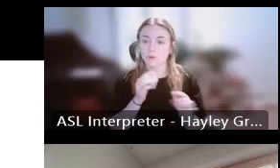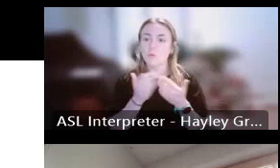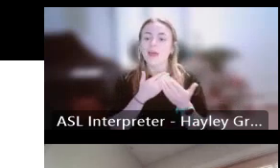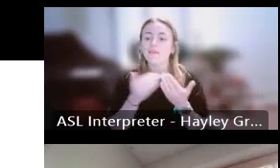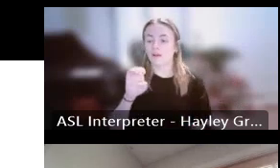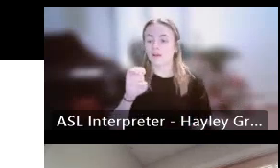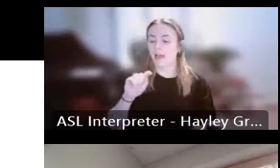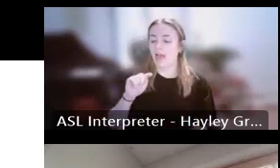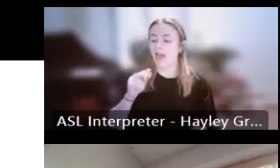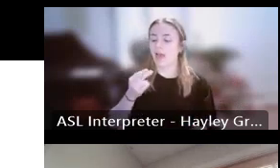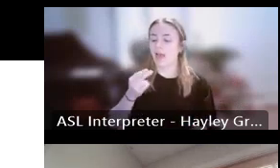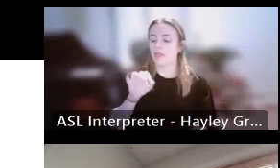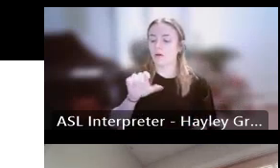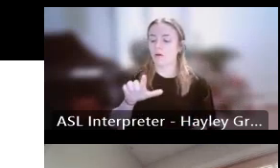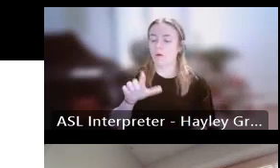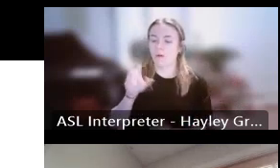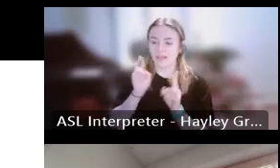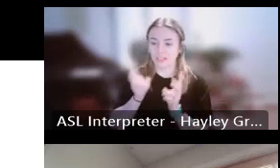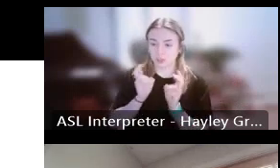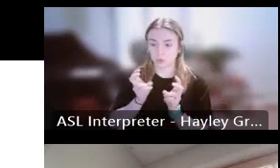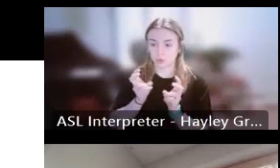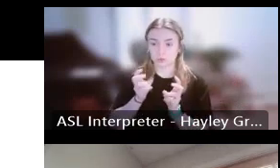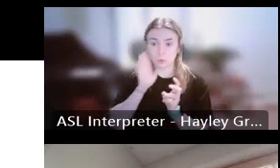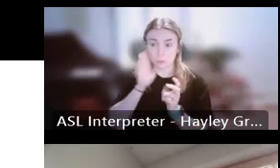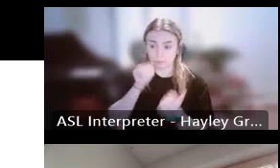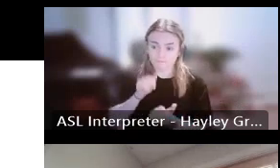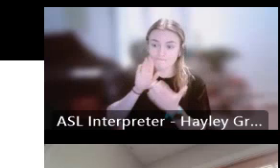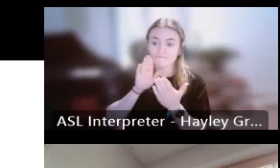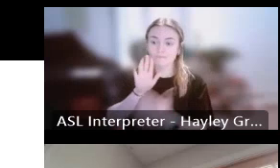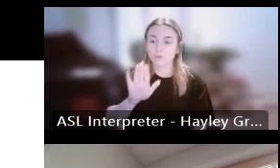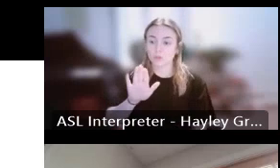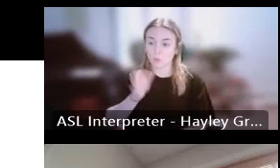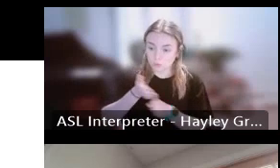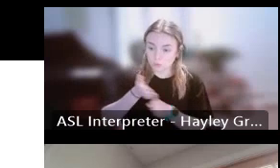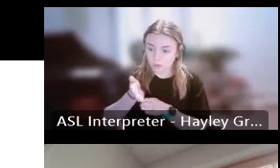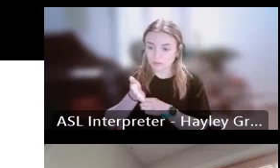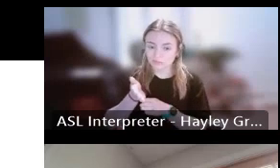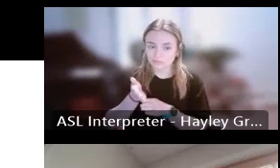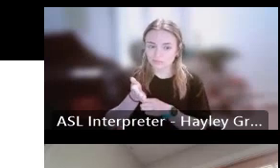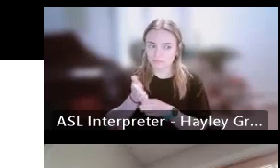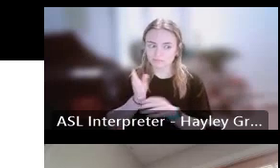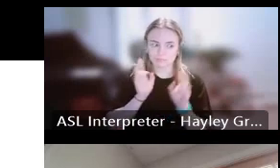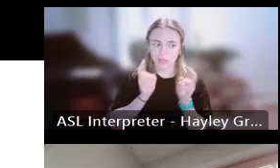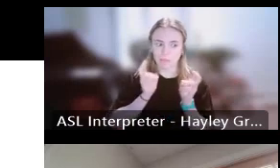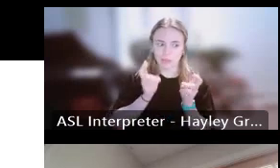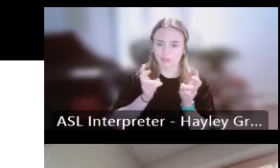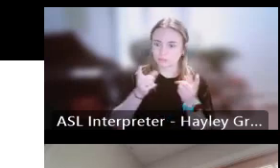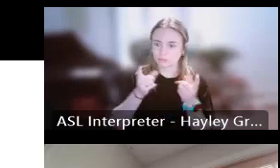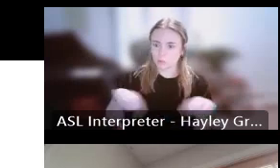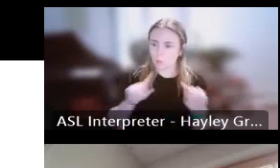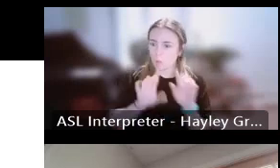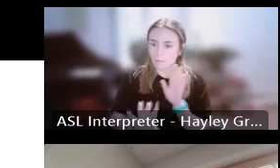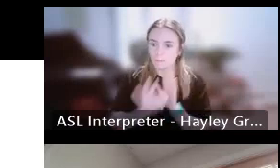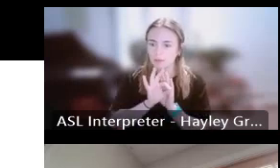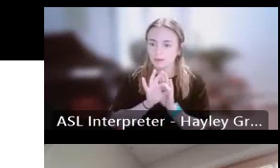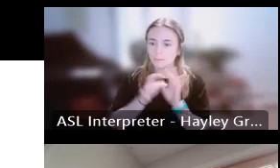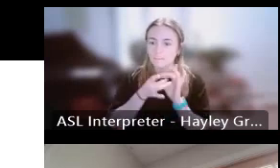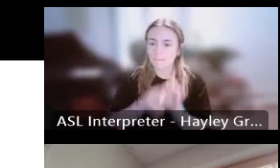your career. That's your topic. You chose it based on your career, etc.